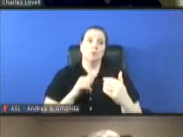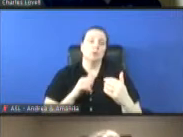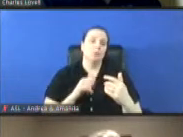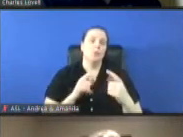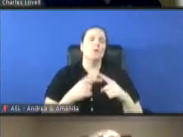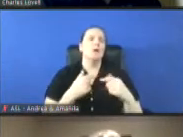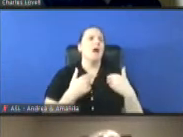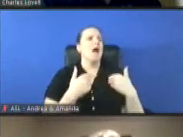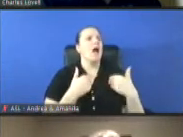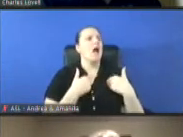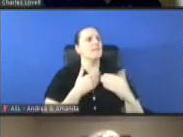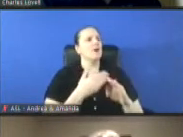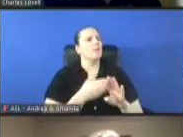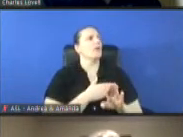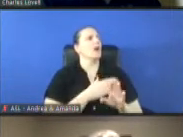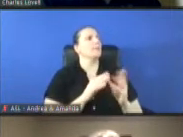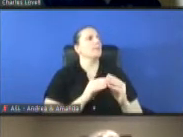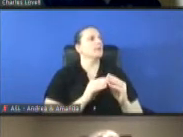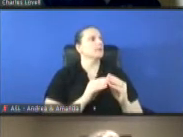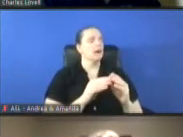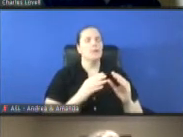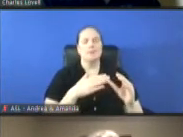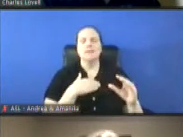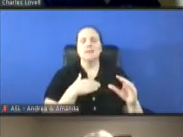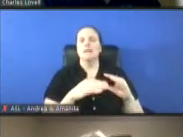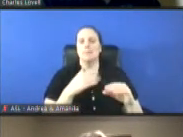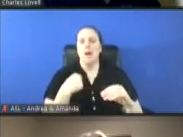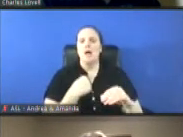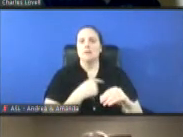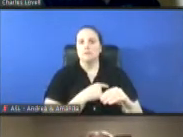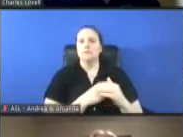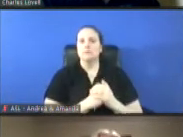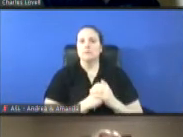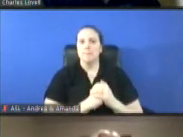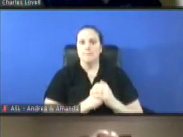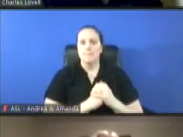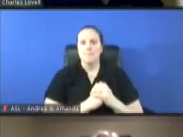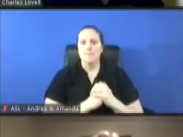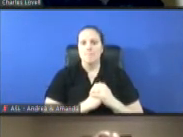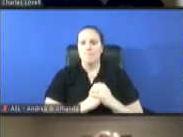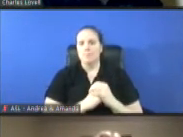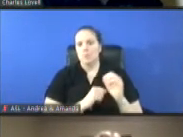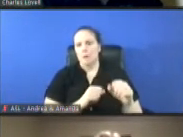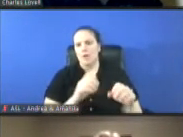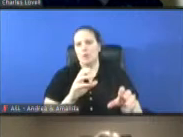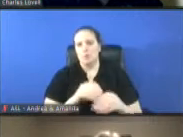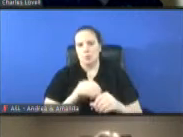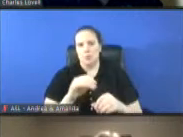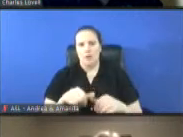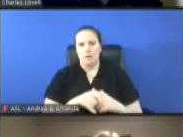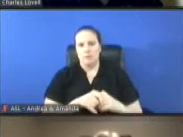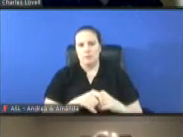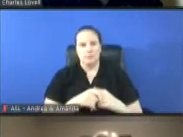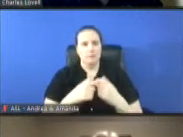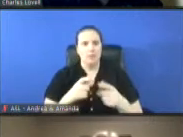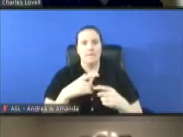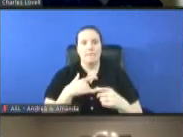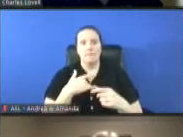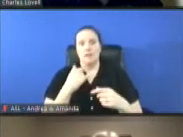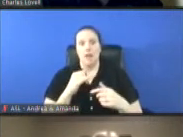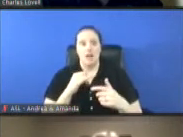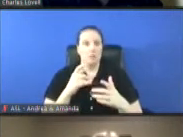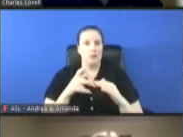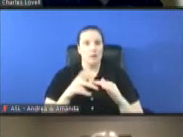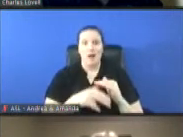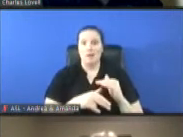had our prior meeting, please email us so that we can include it, because I don't want you to feel like we're